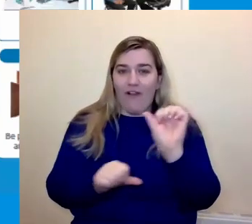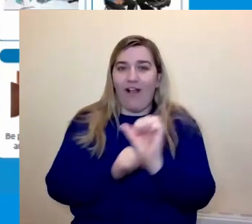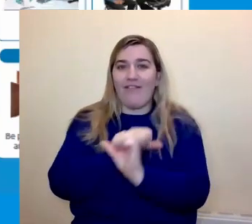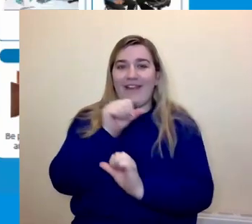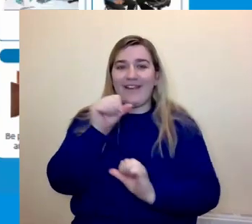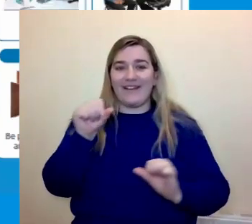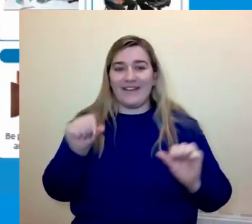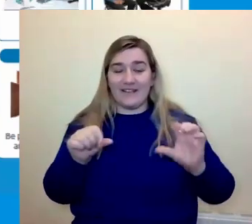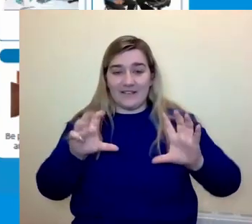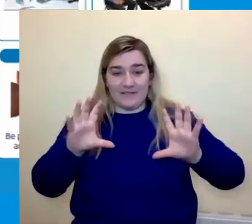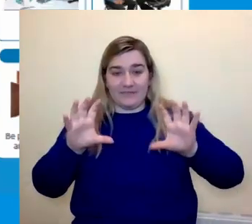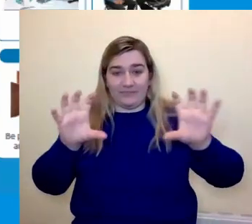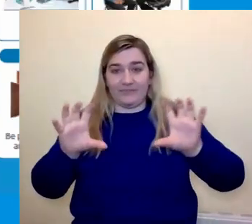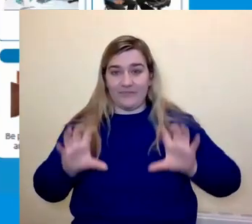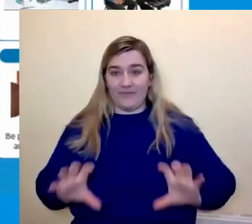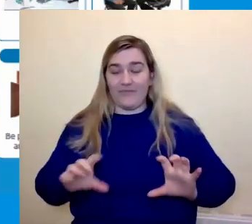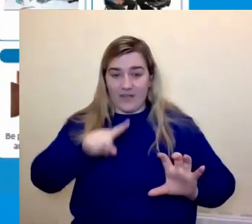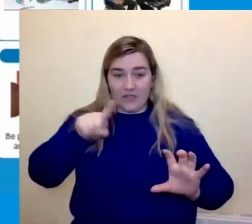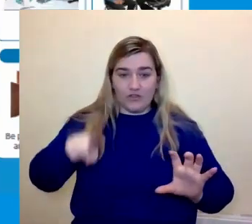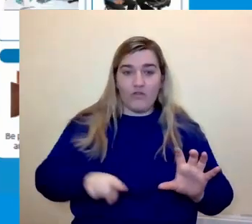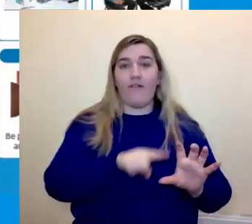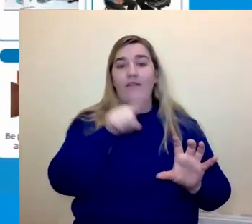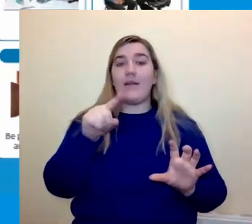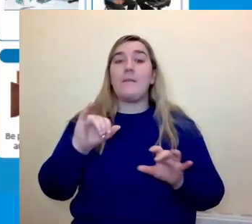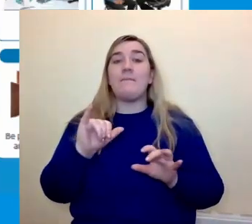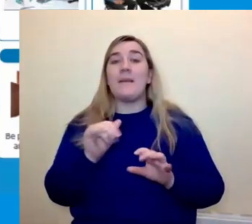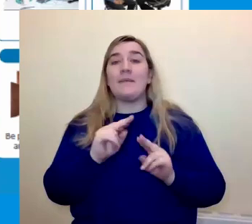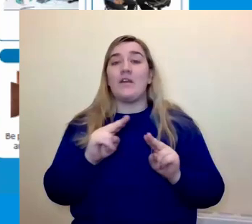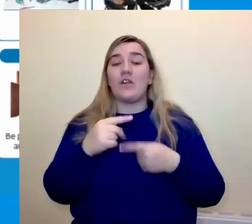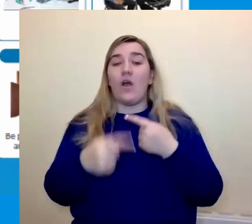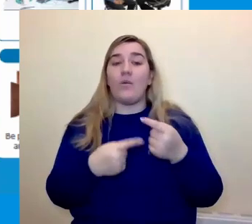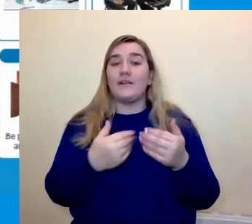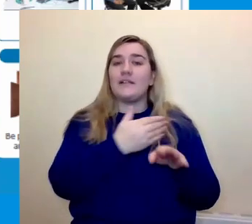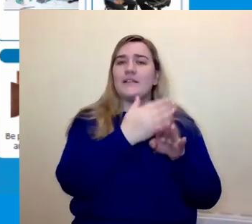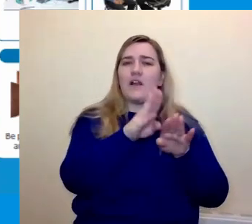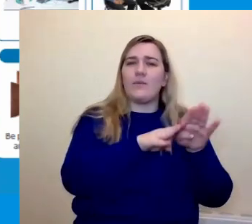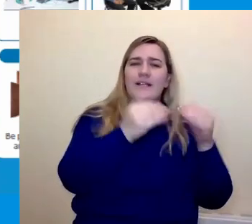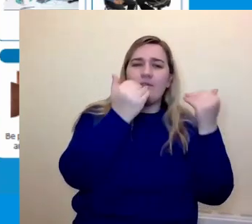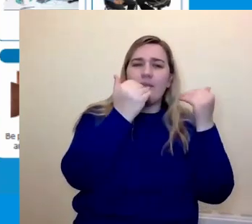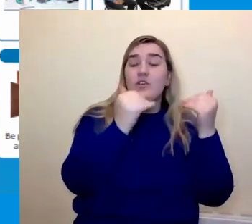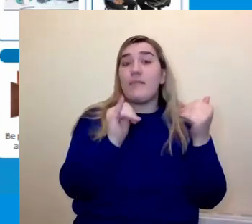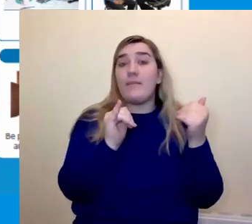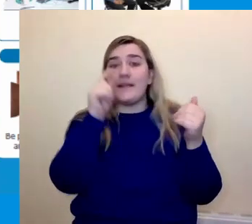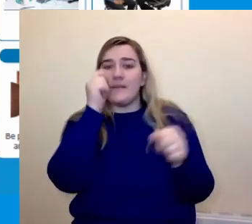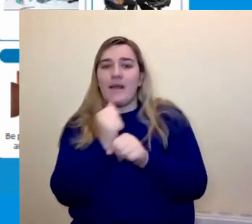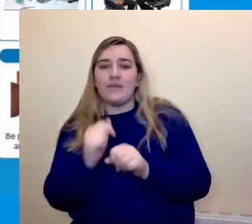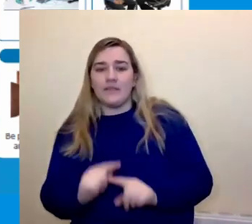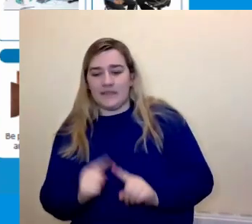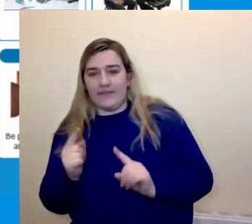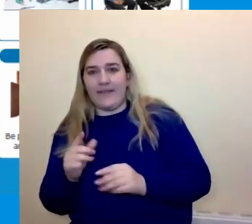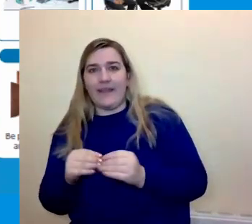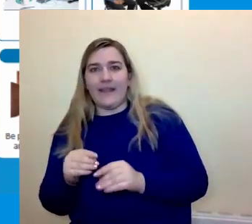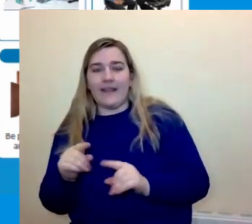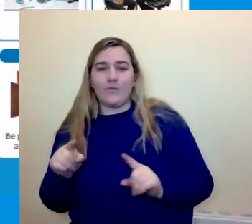of decision-making. We may not always start with the information. We may be thinking about something and then we have to go find information. That was